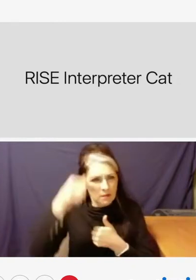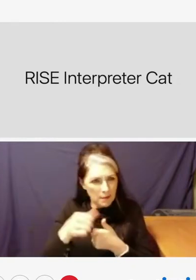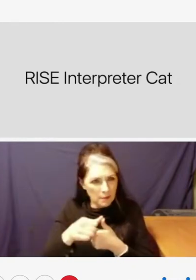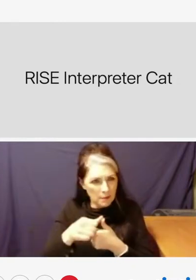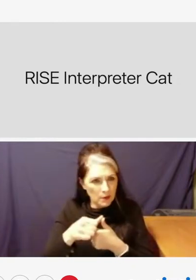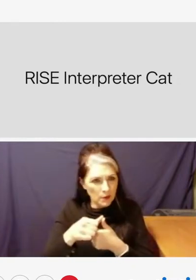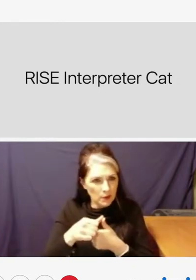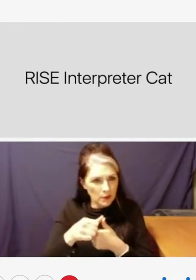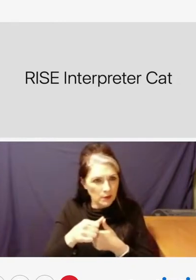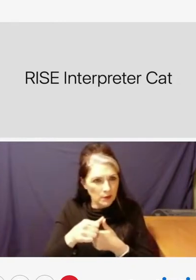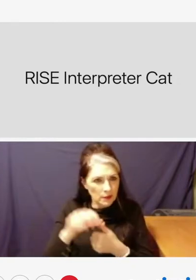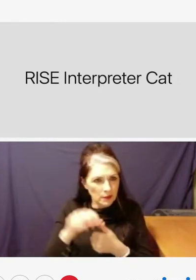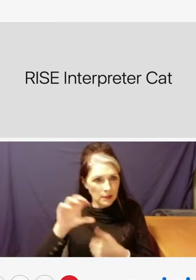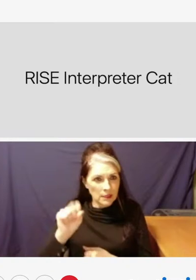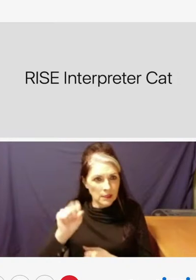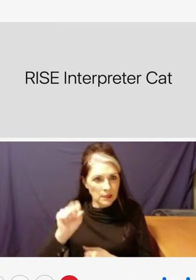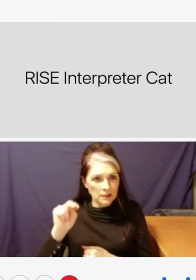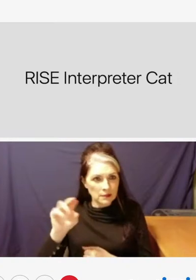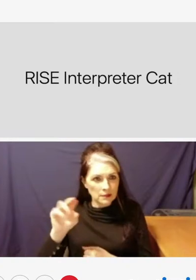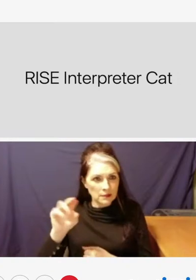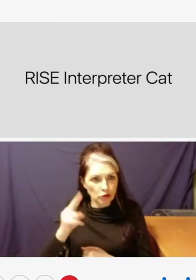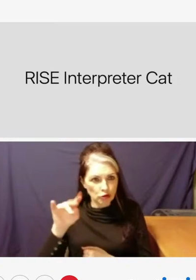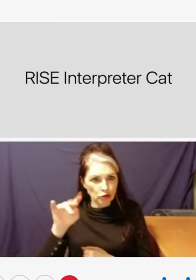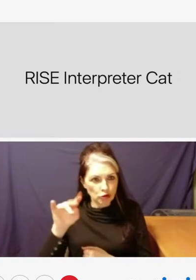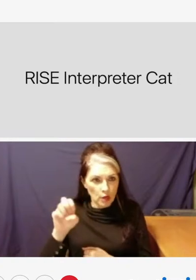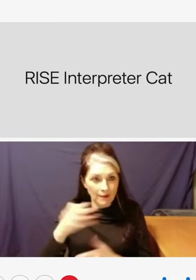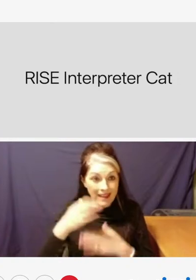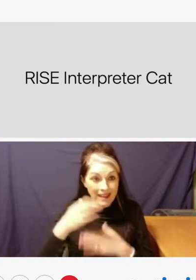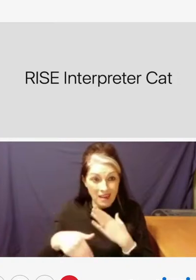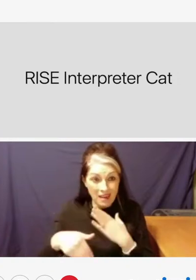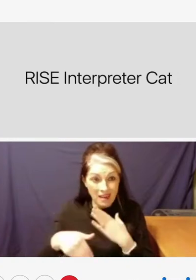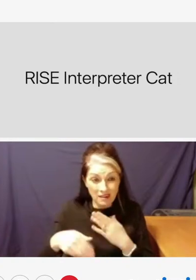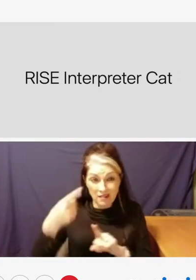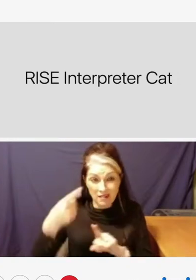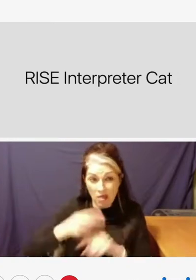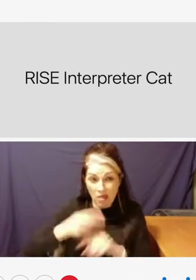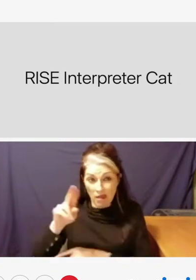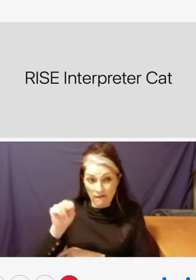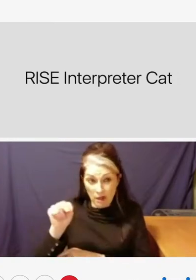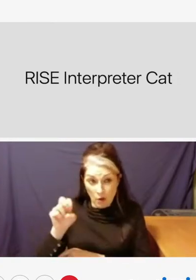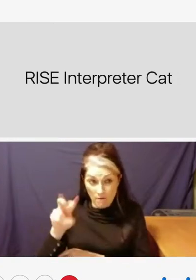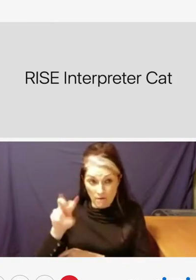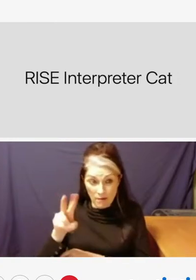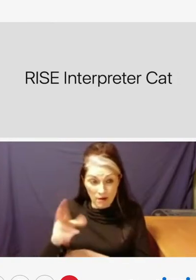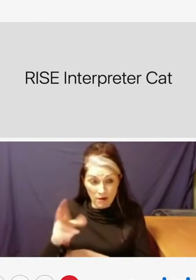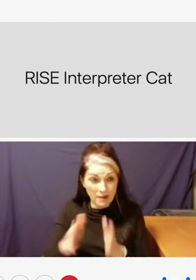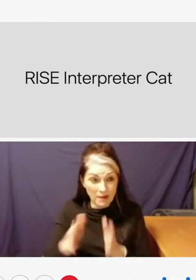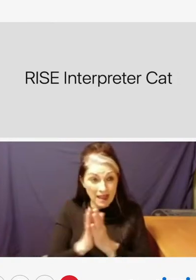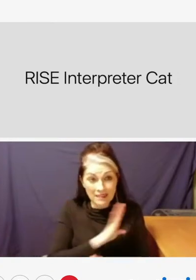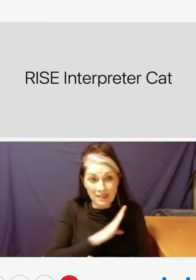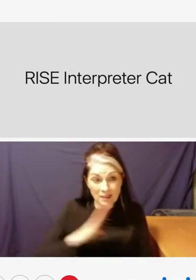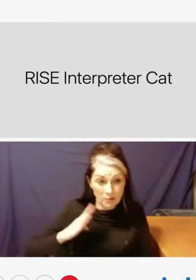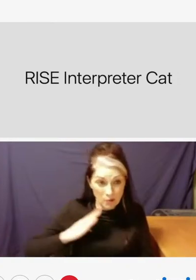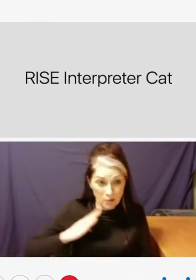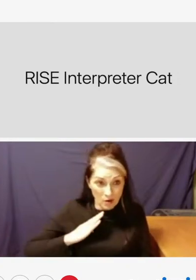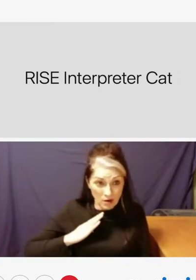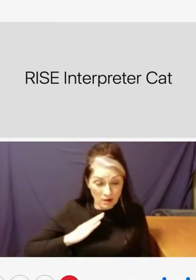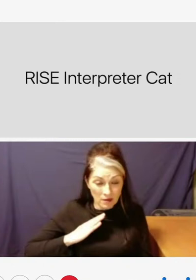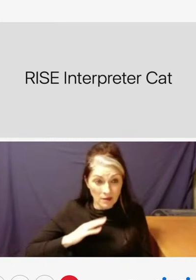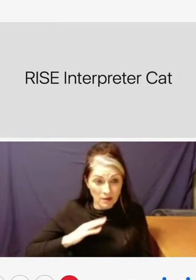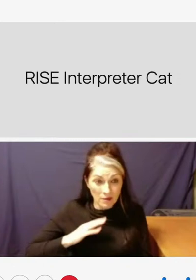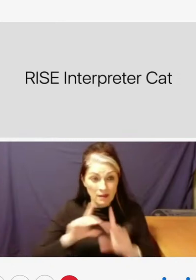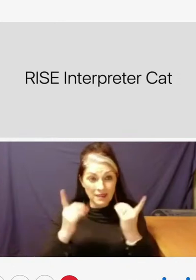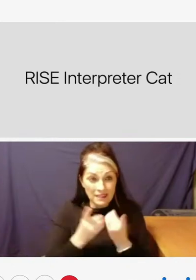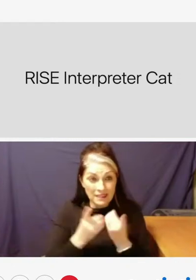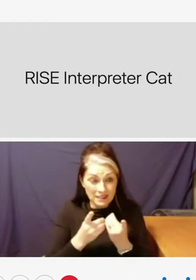sometimes in November I've been asking the board to give the district bargaining team directive uh I'm